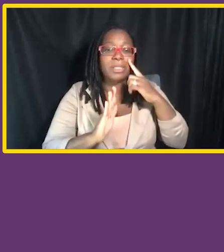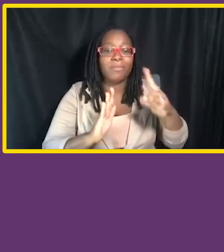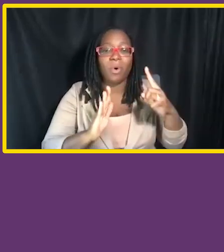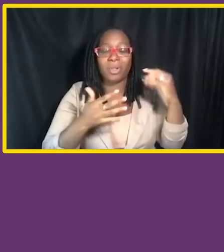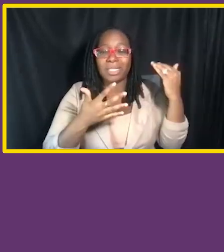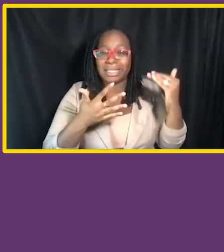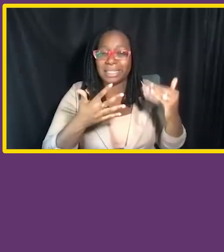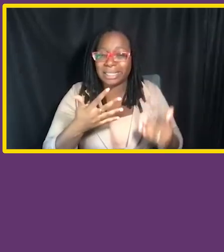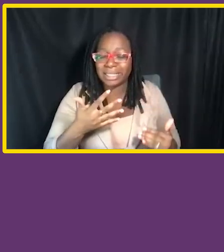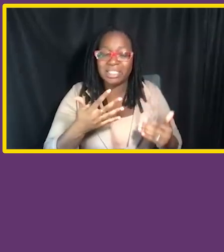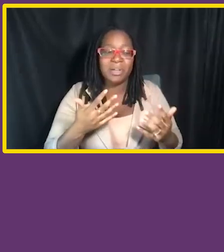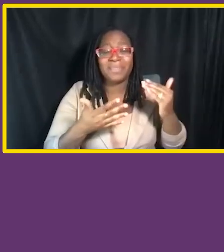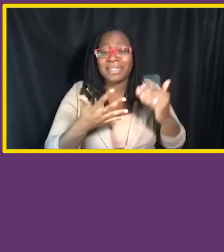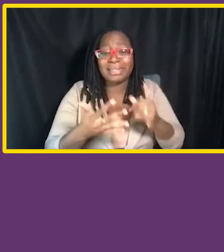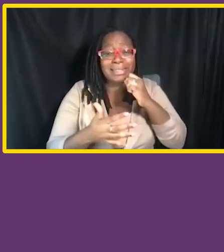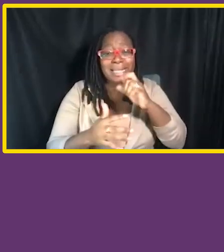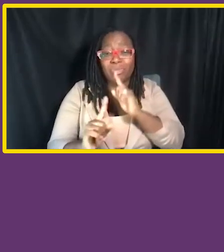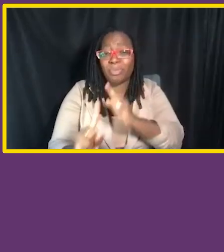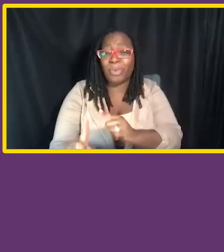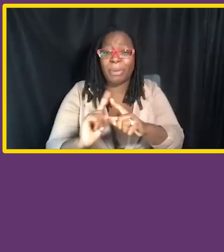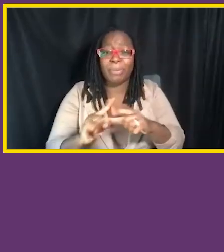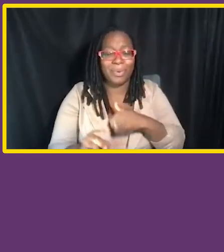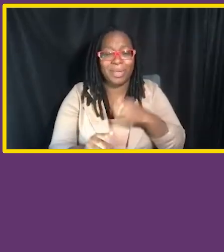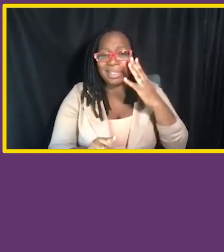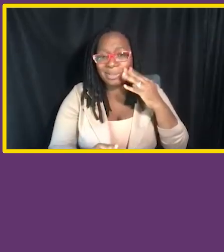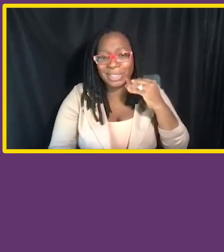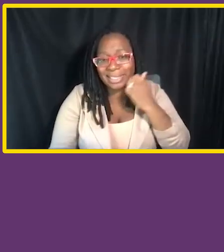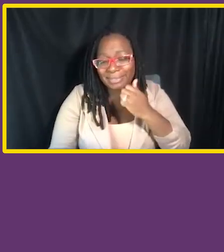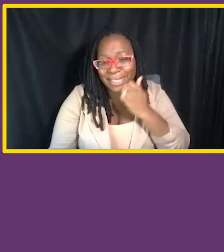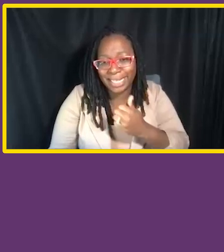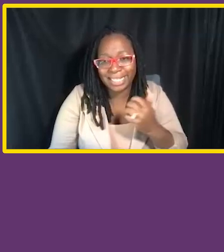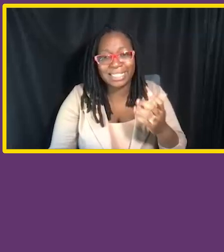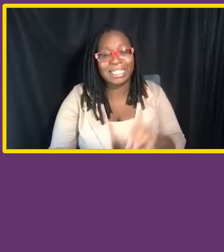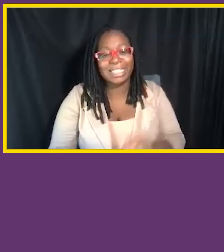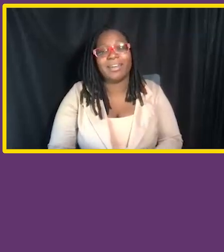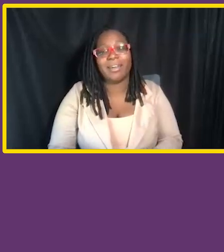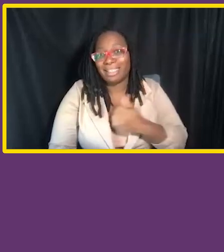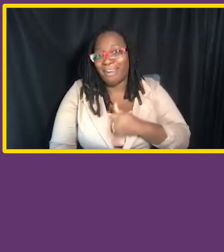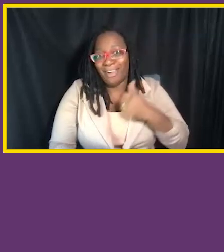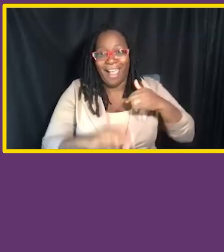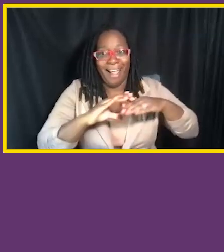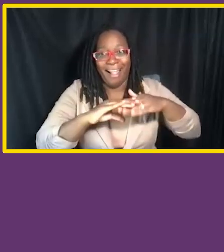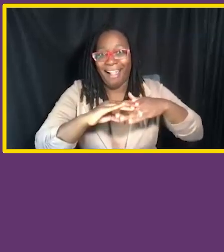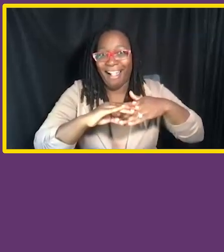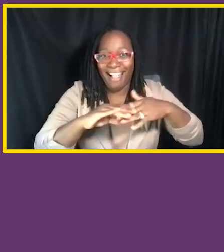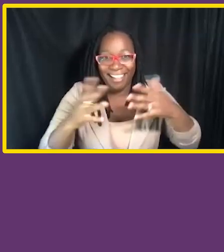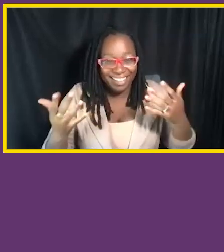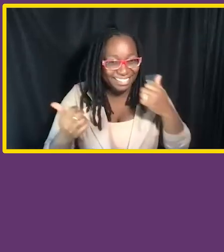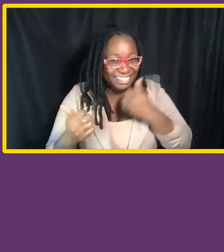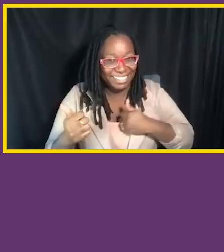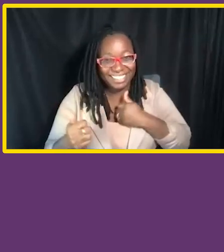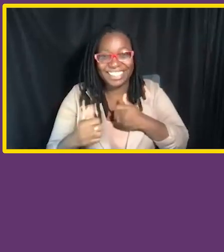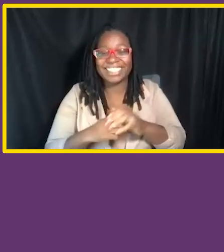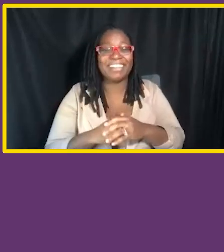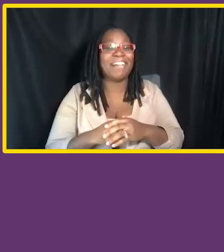the point. Like, we're experiencing it in everything we do. Oh, I just spoke way too long. Thank you. This is Lindsay. I'll ask